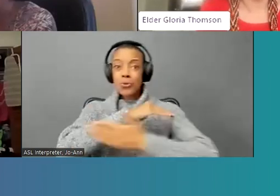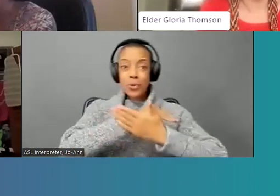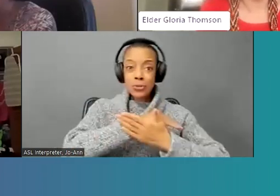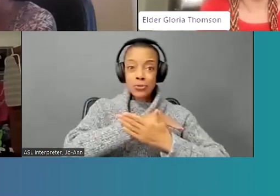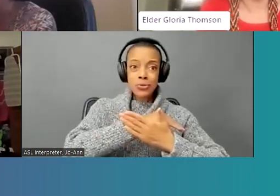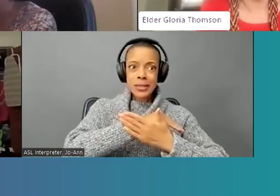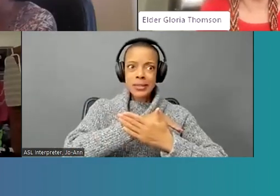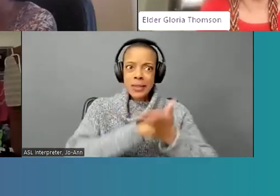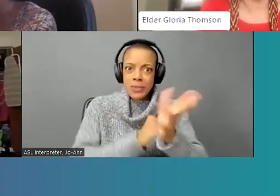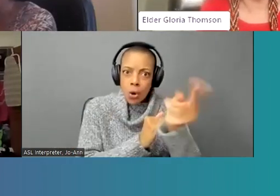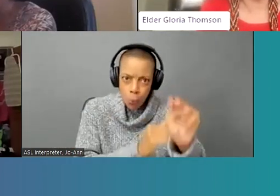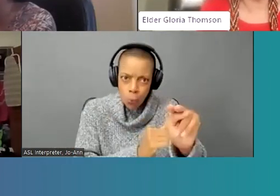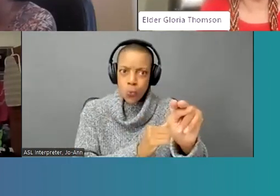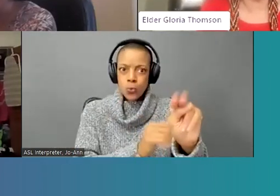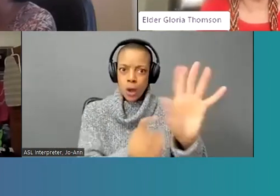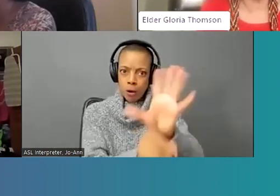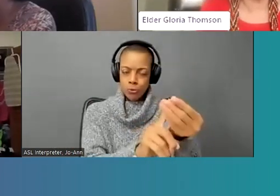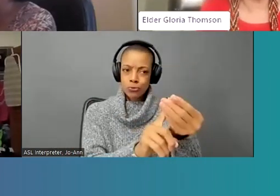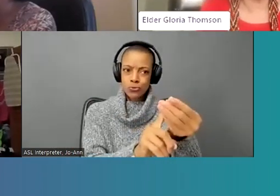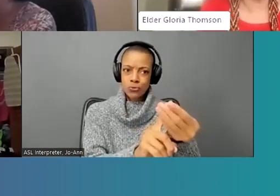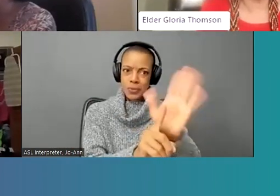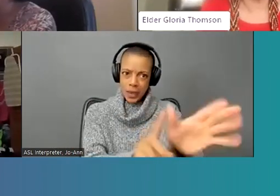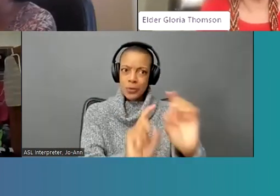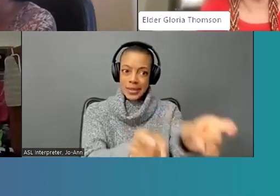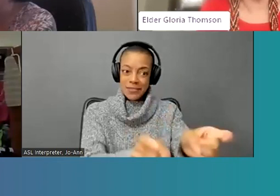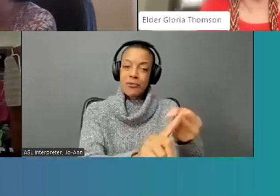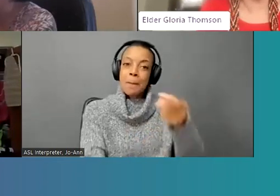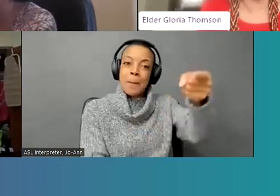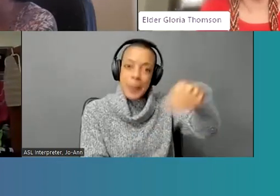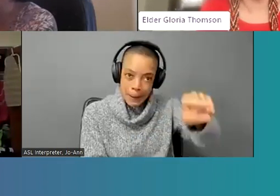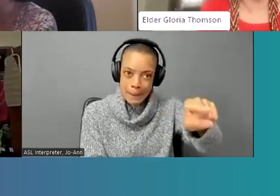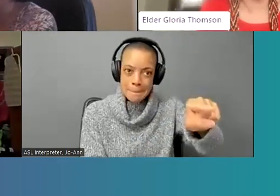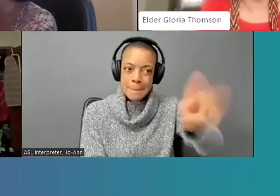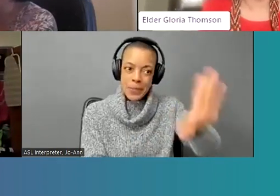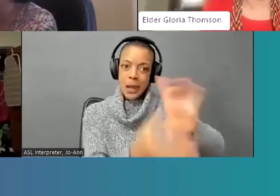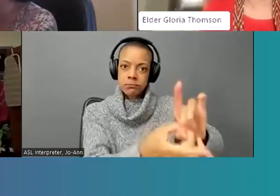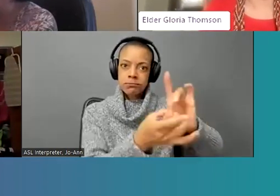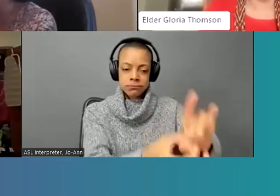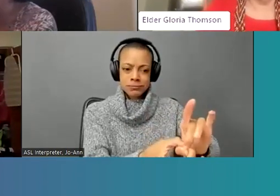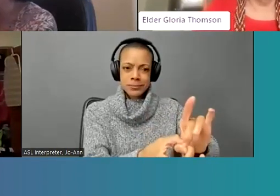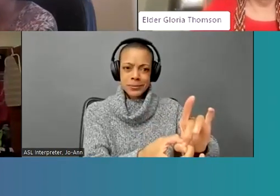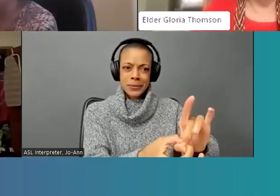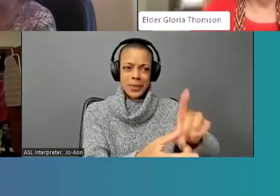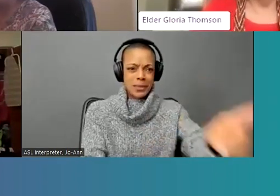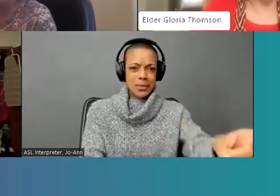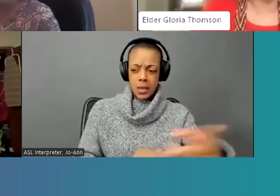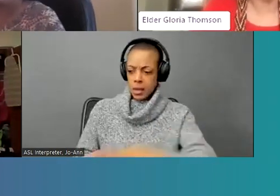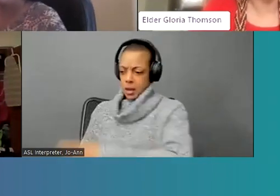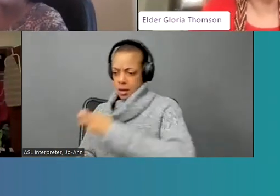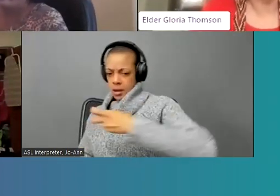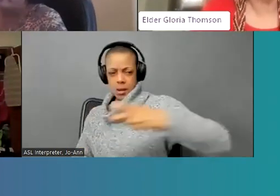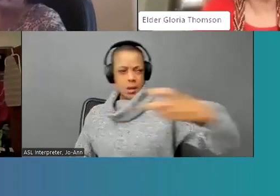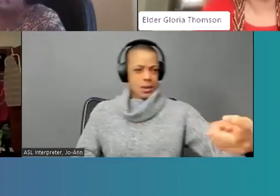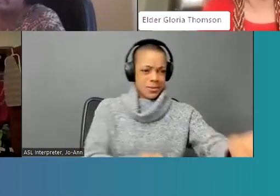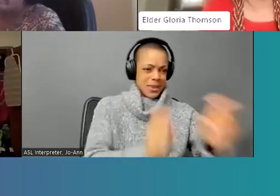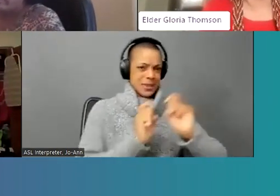what they should be presenting, is a gift from them, not using our tobacco and